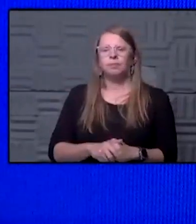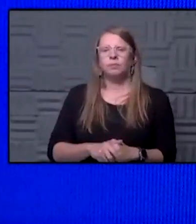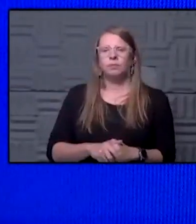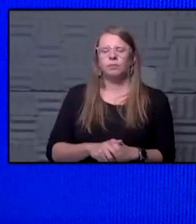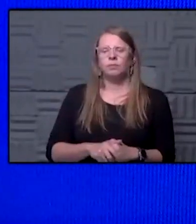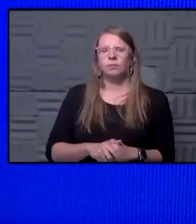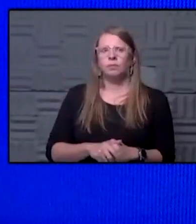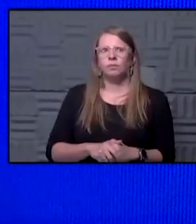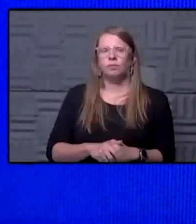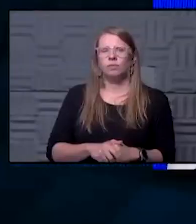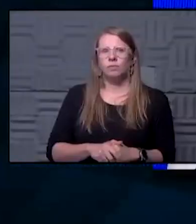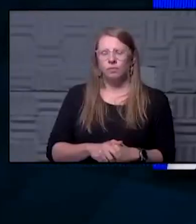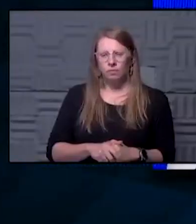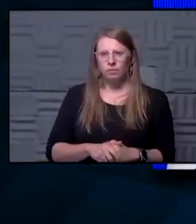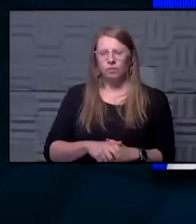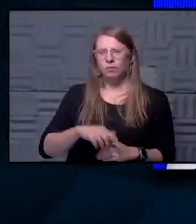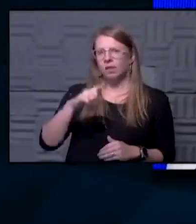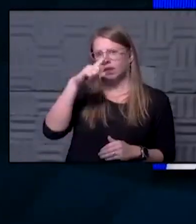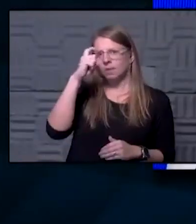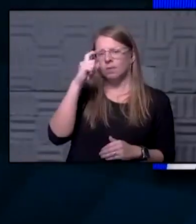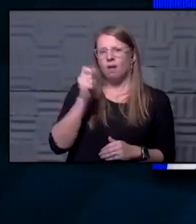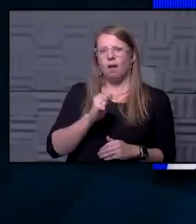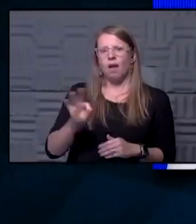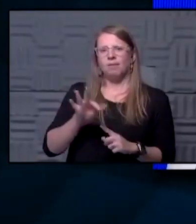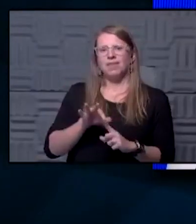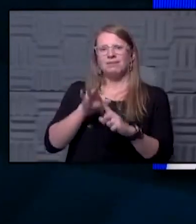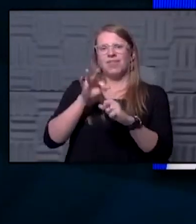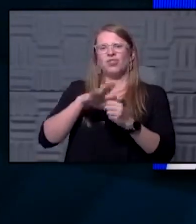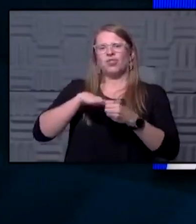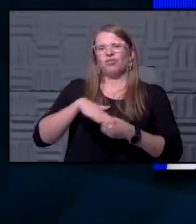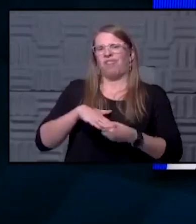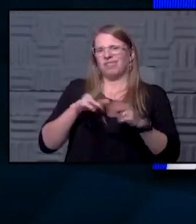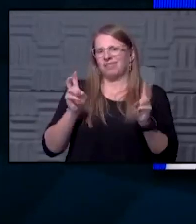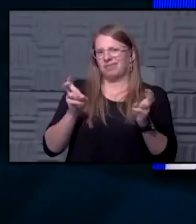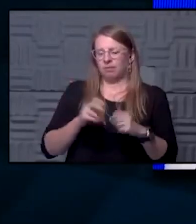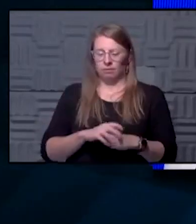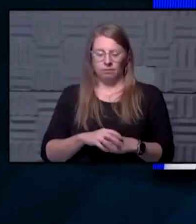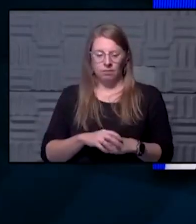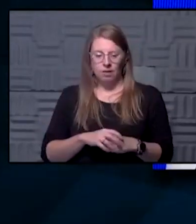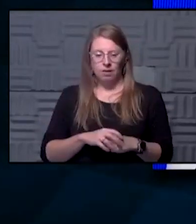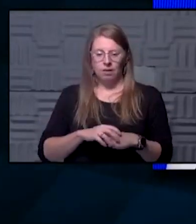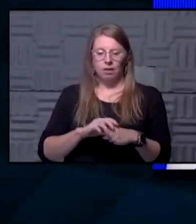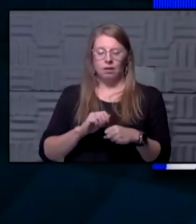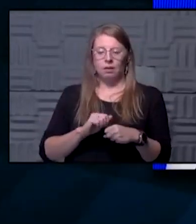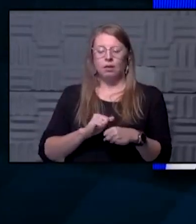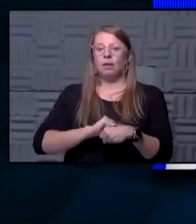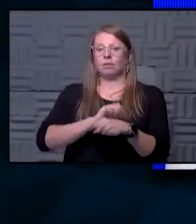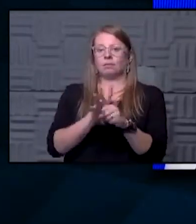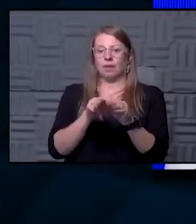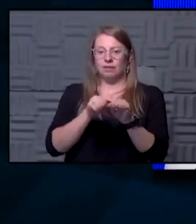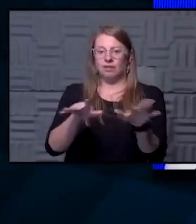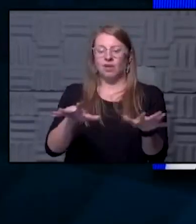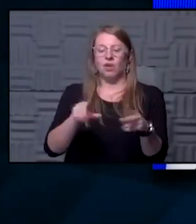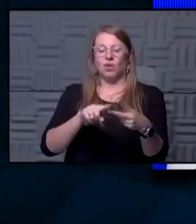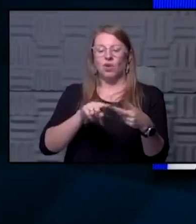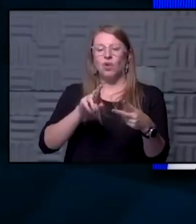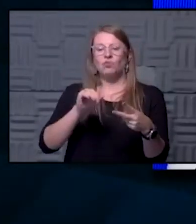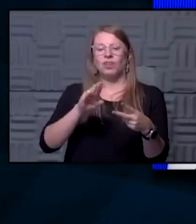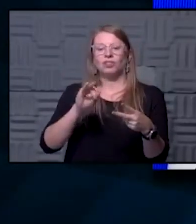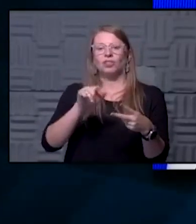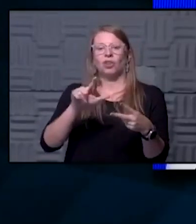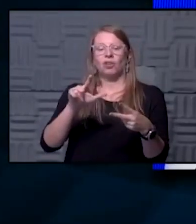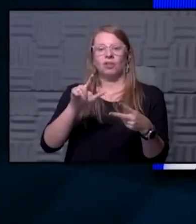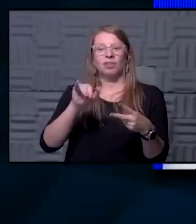the summer of special stress. We have a pandemic. We've had racial justice issues, which have